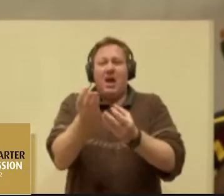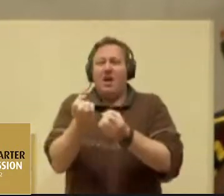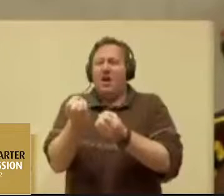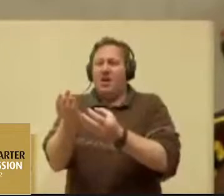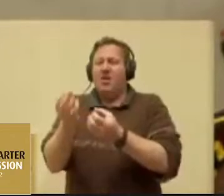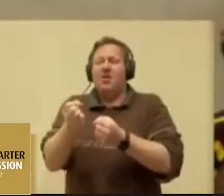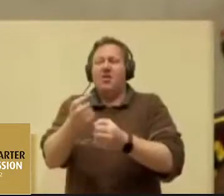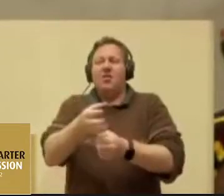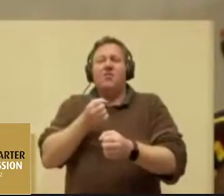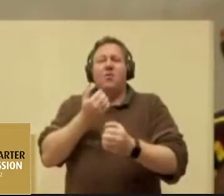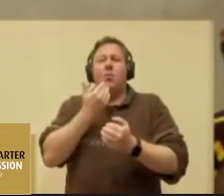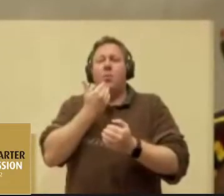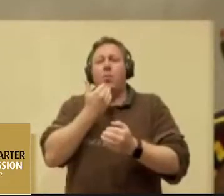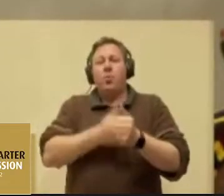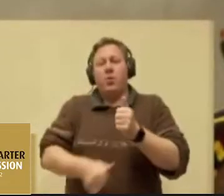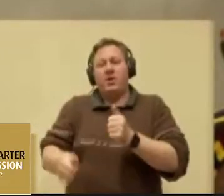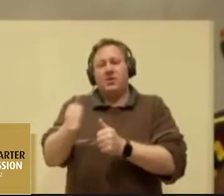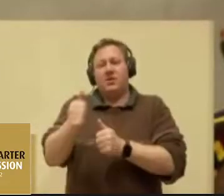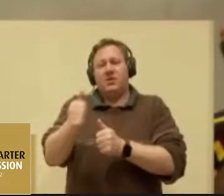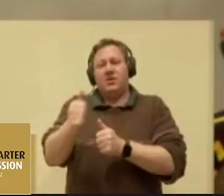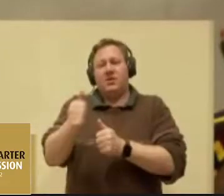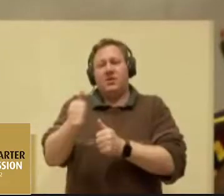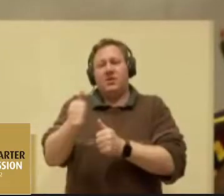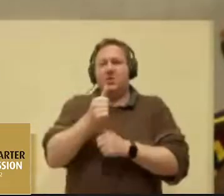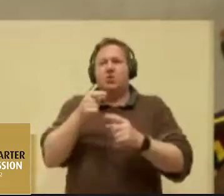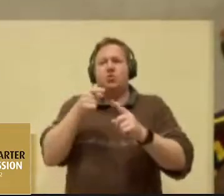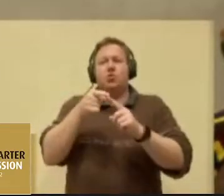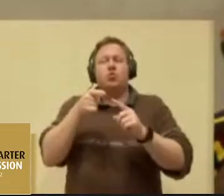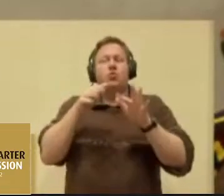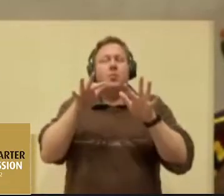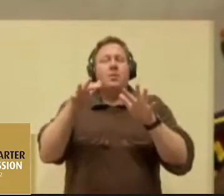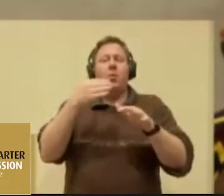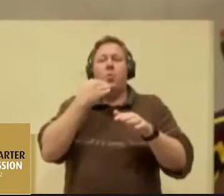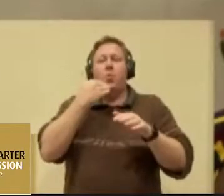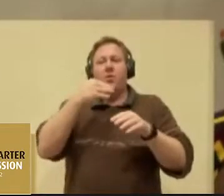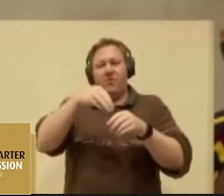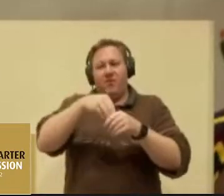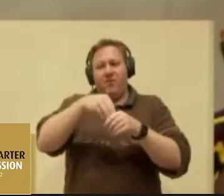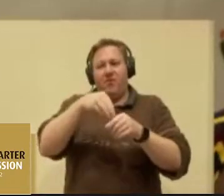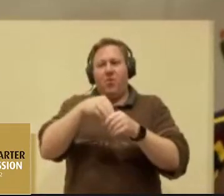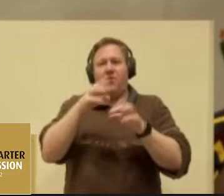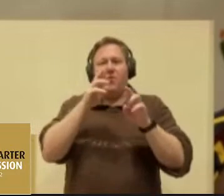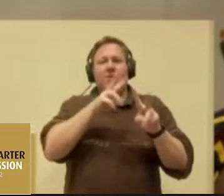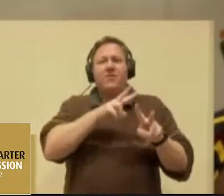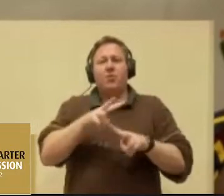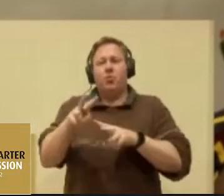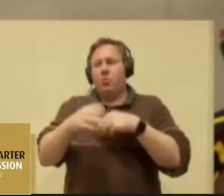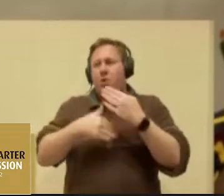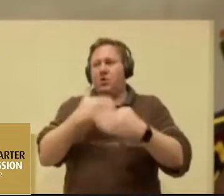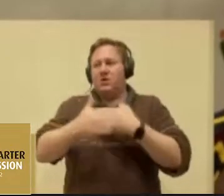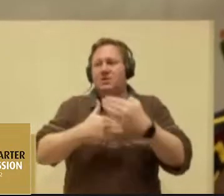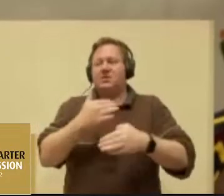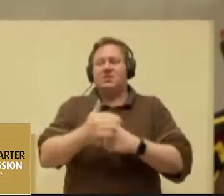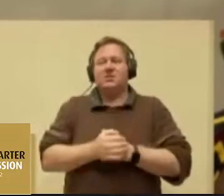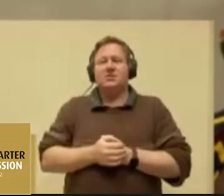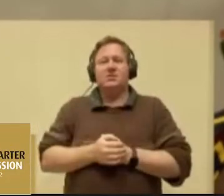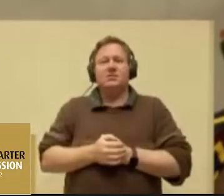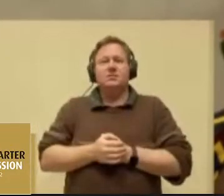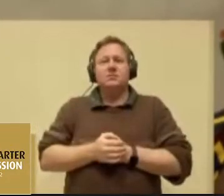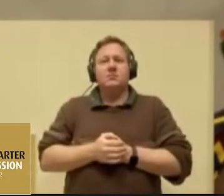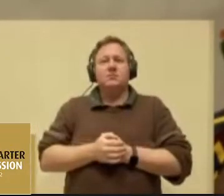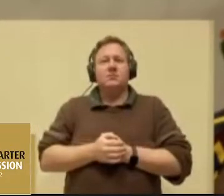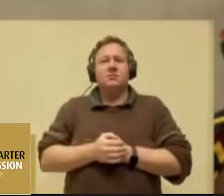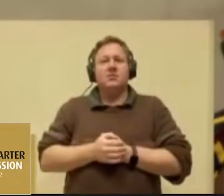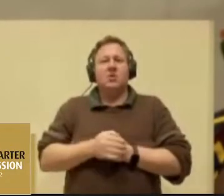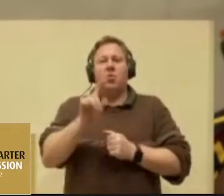executive to those that participated in the review process of the women's charter and i think